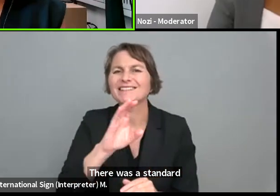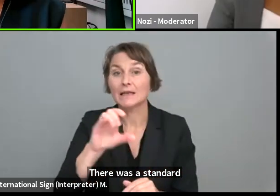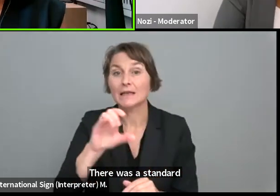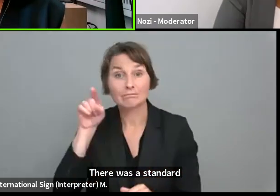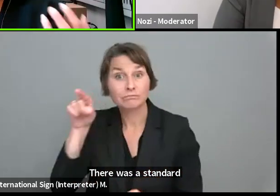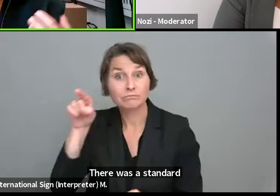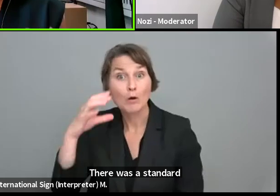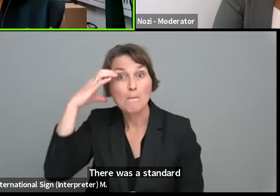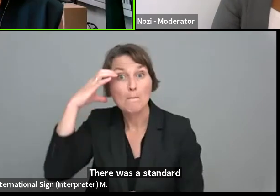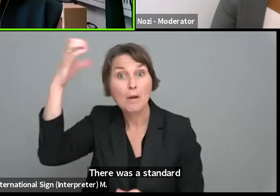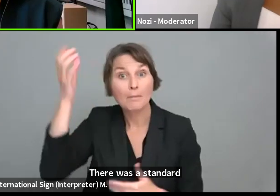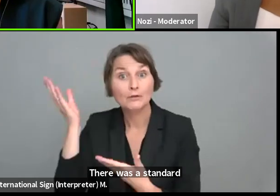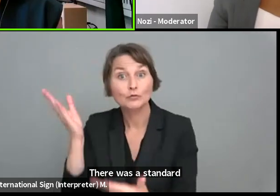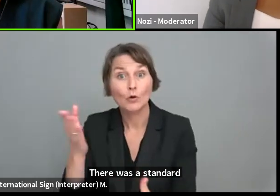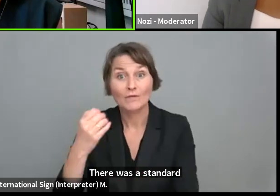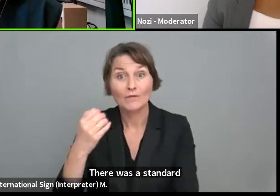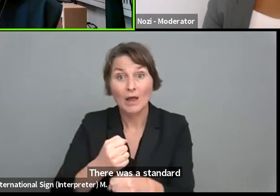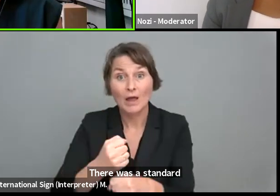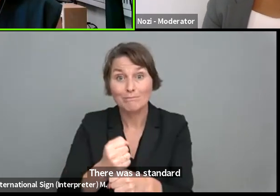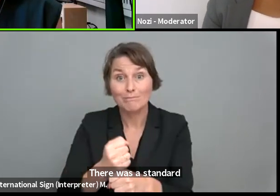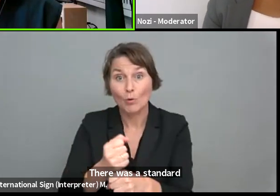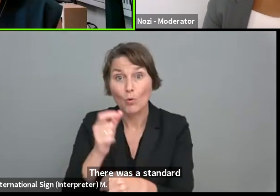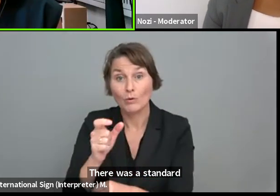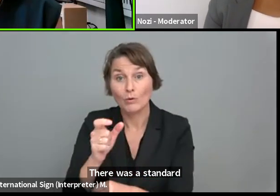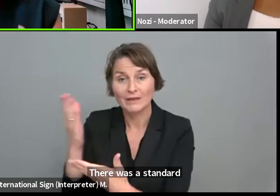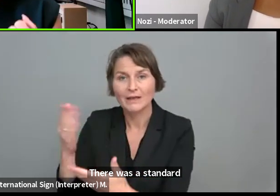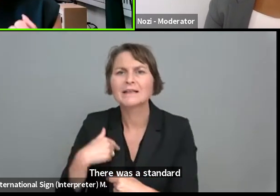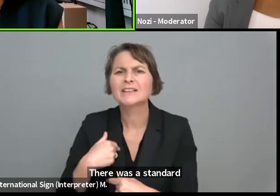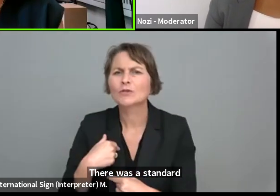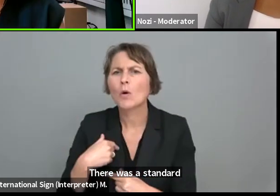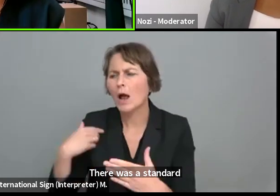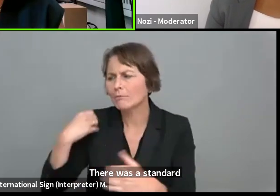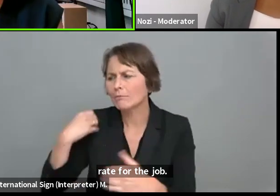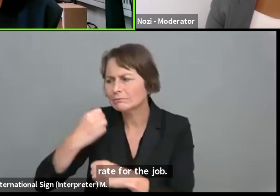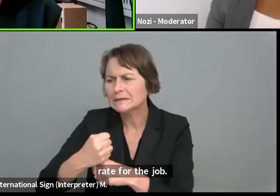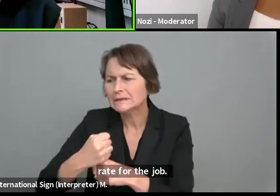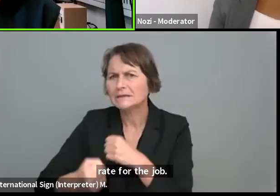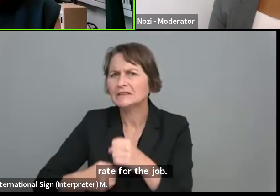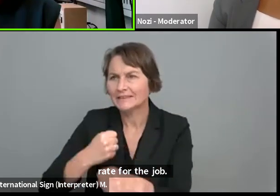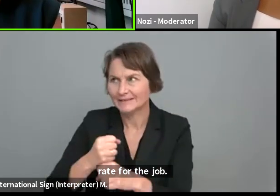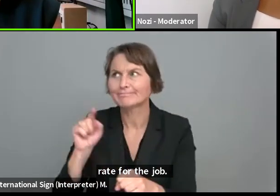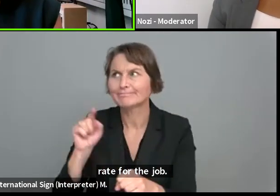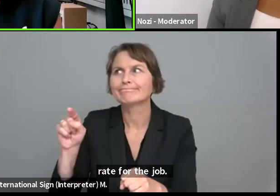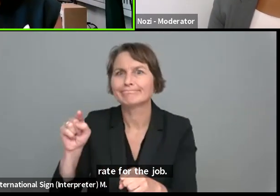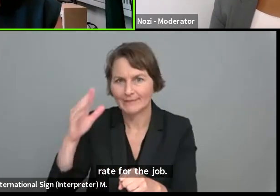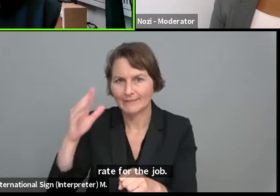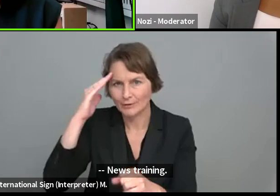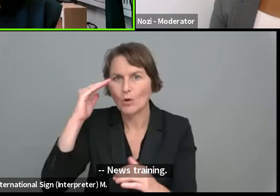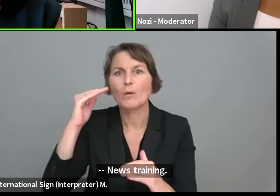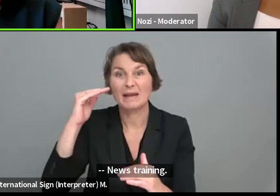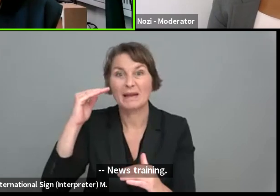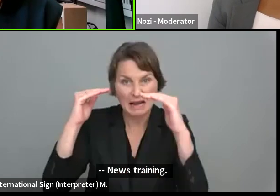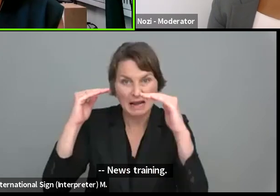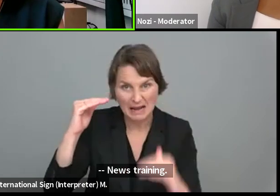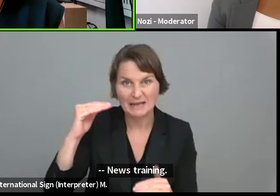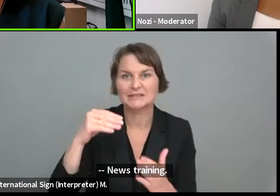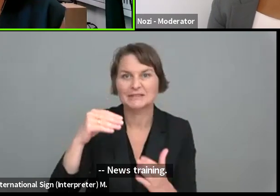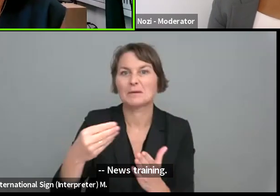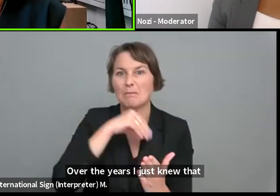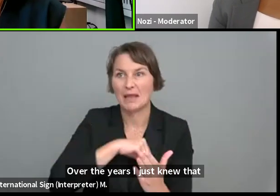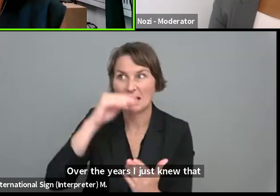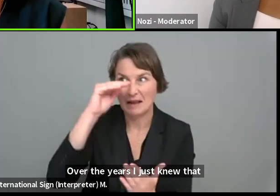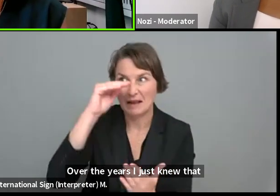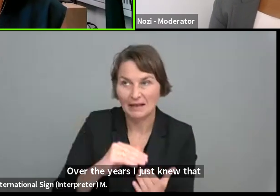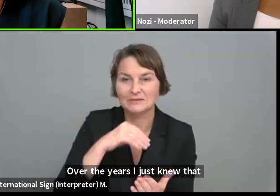over the years, I just knew when I felt I was being underpaid, and sometimes you try and challenge it. A couple of particular things